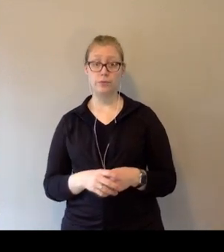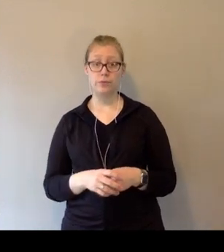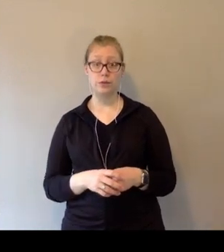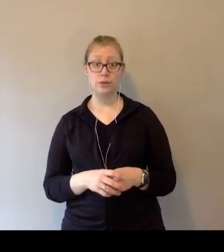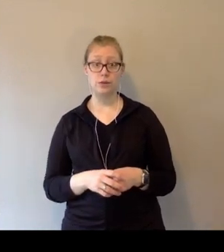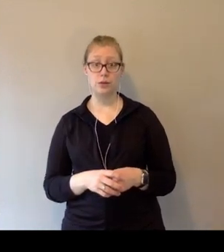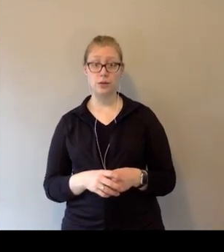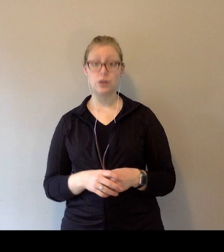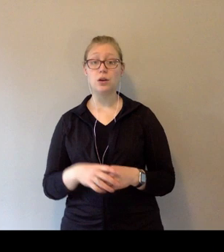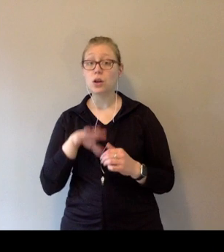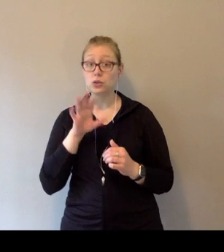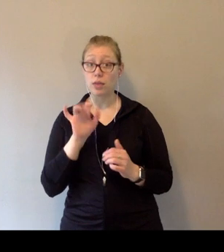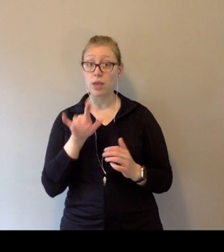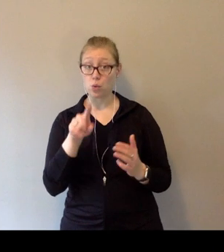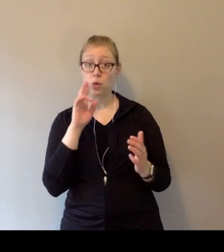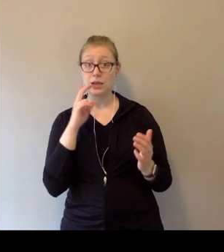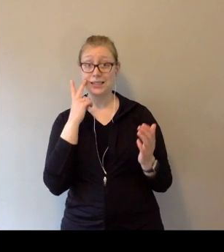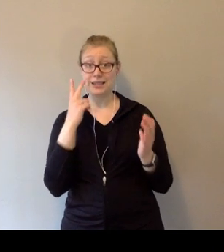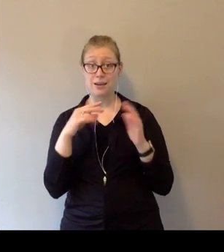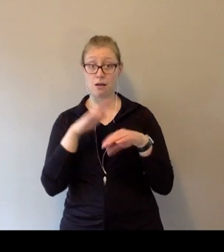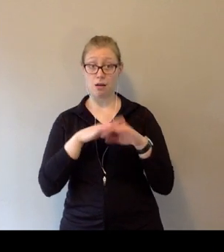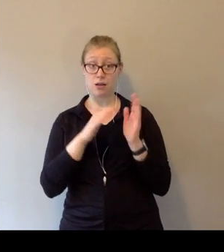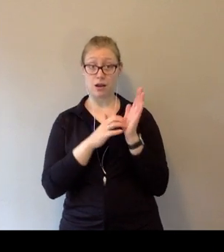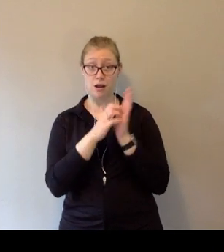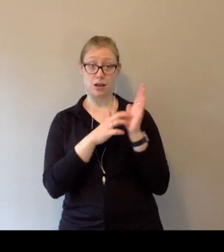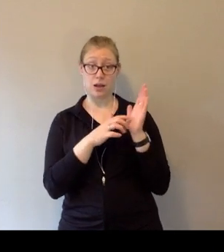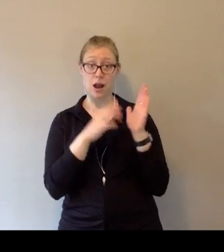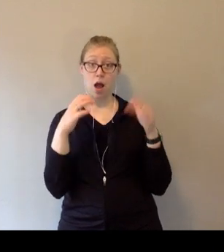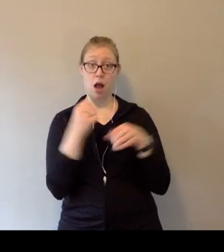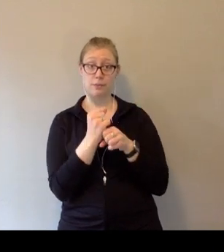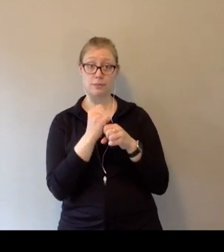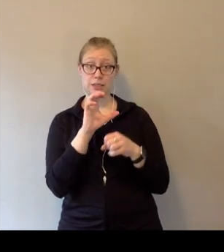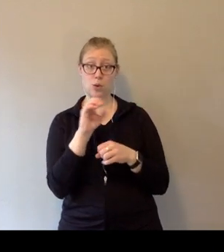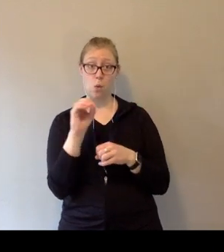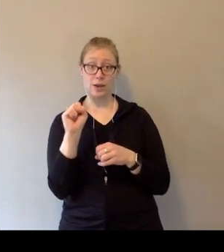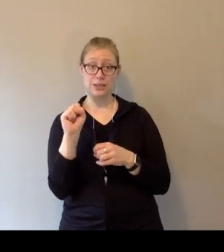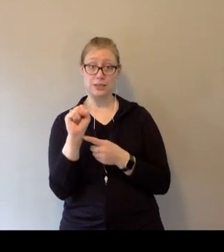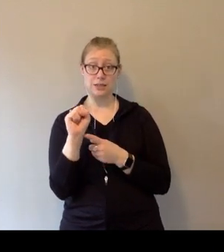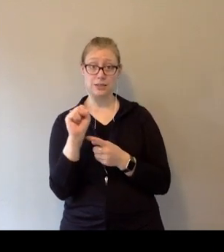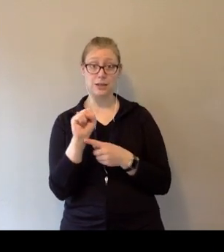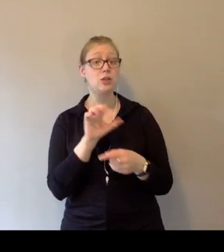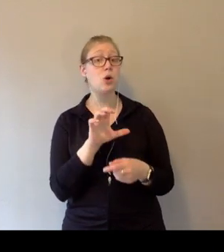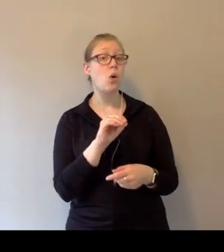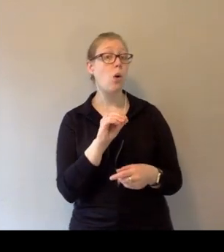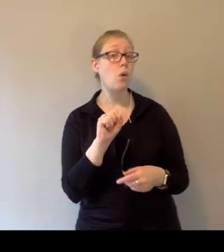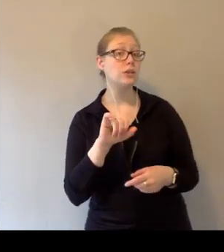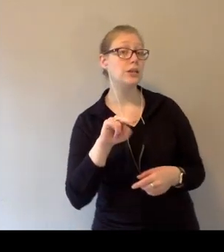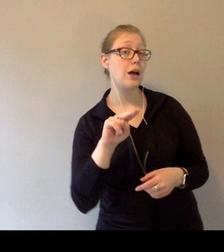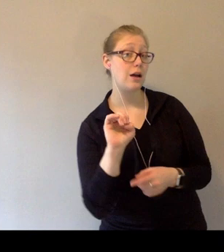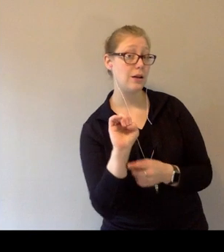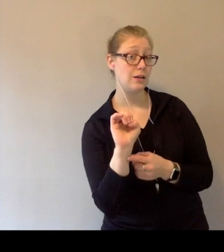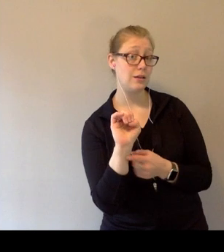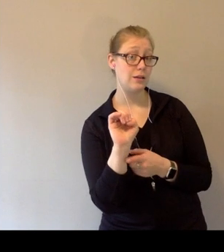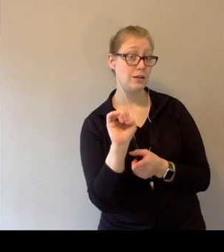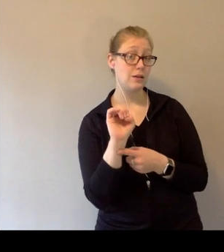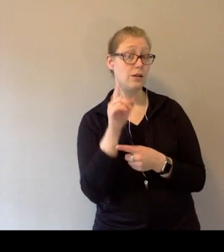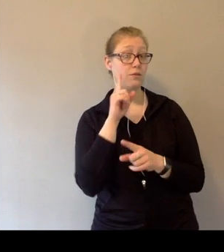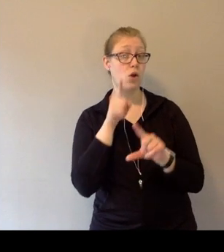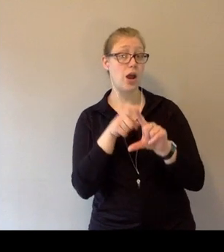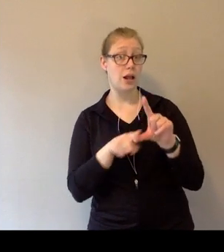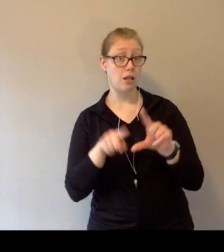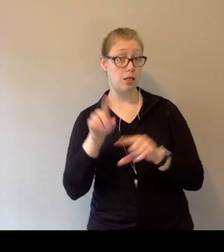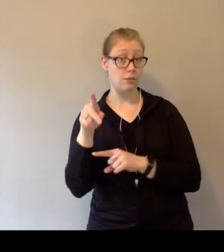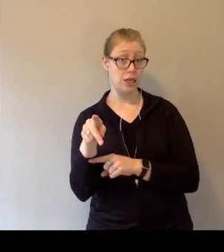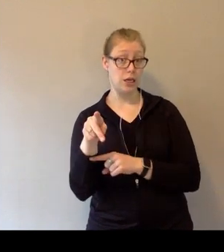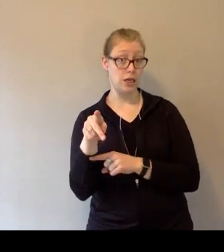be the COS key. And the cosine of these angles, so if we take the cosine of angle